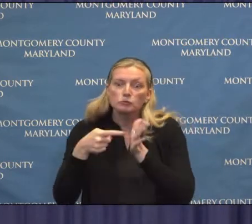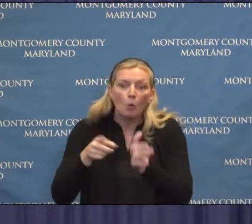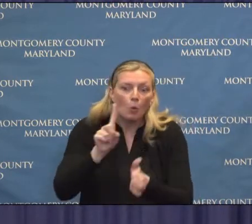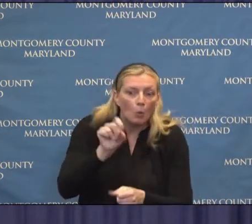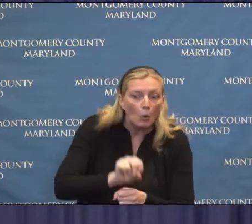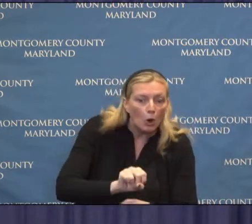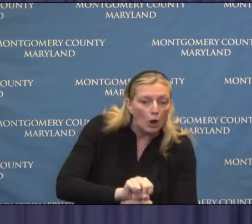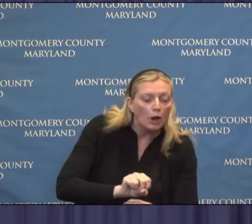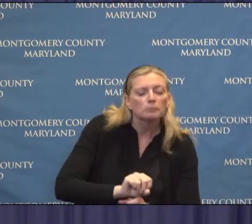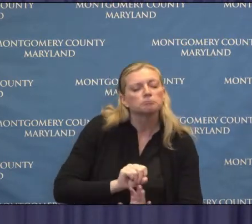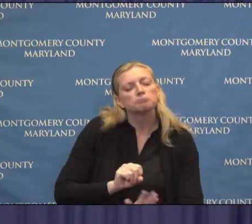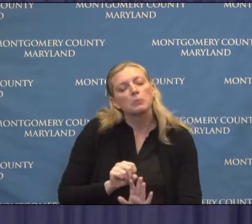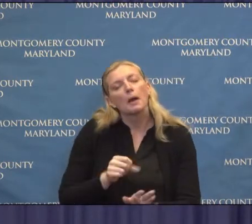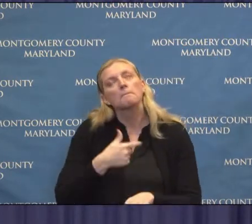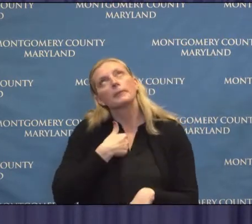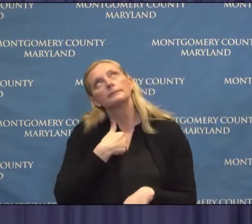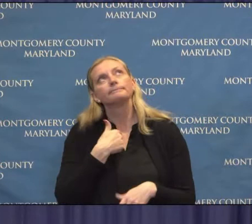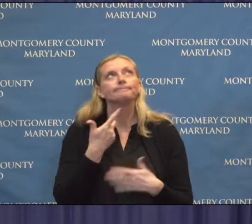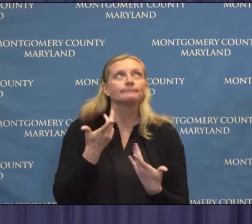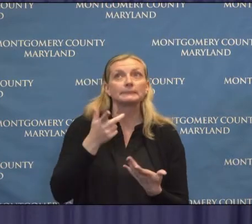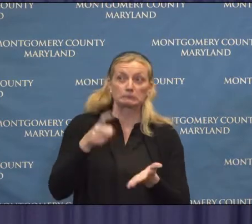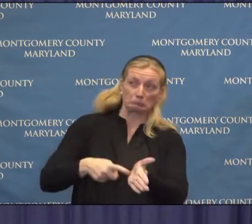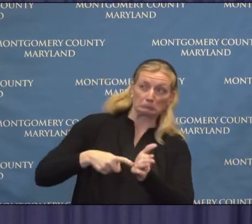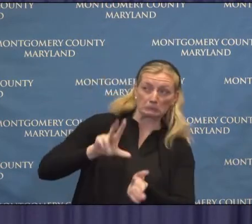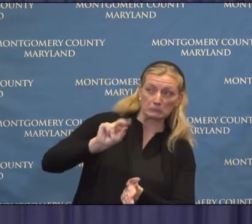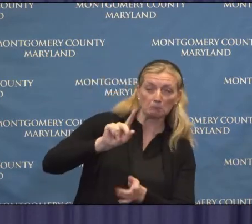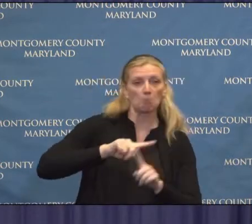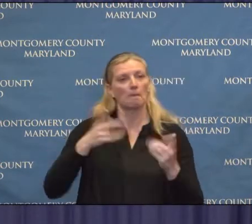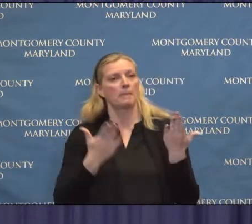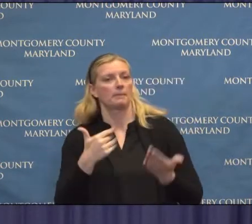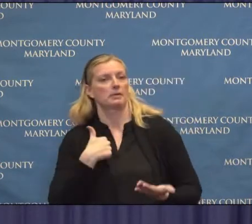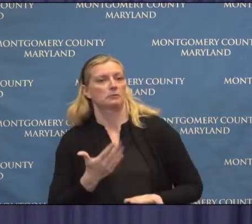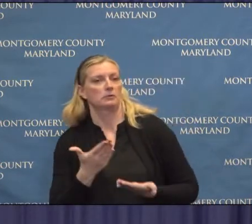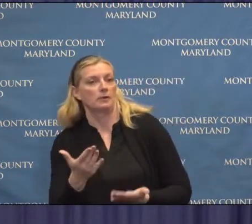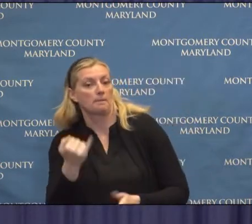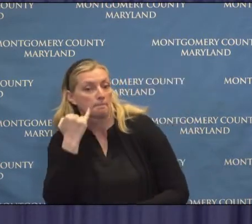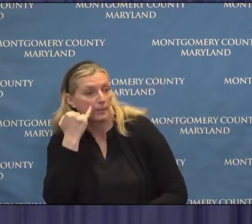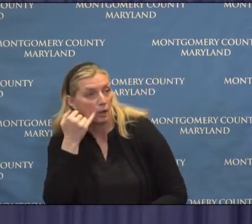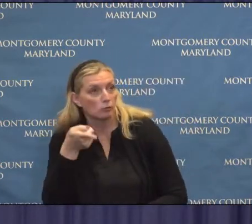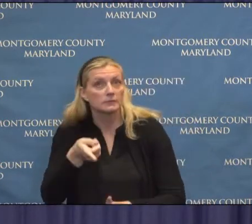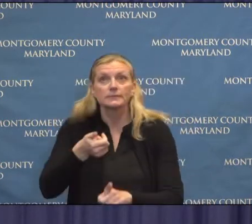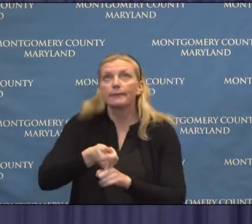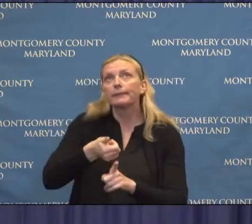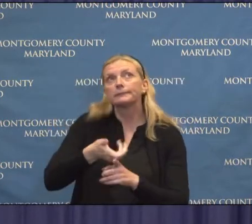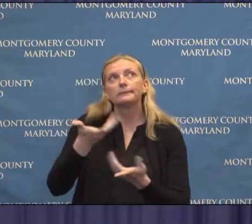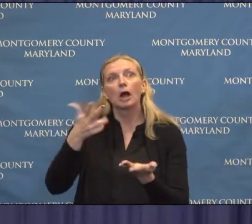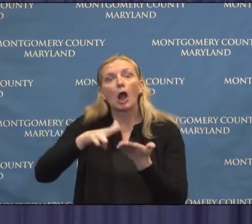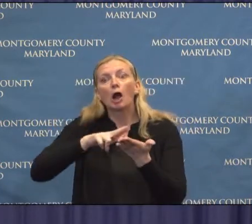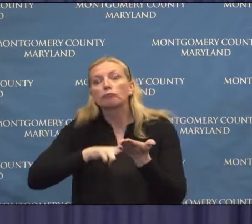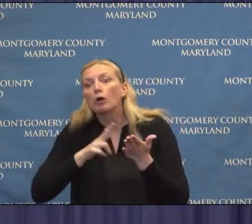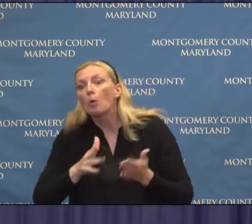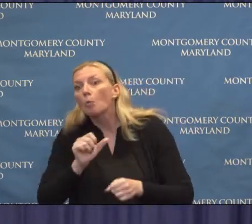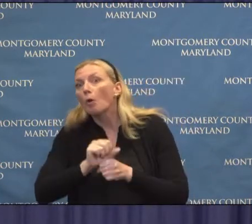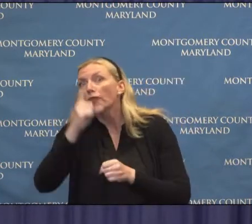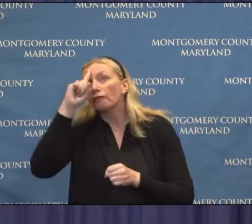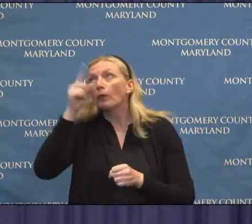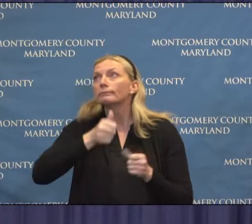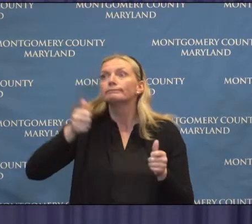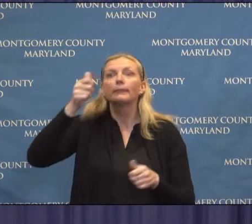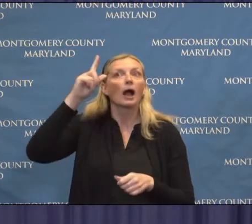cases, for example, like individuals who are contractors, maybe for the government or for